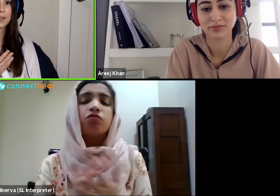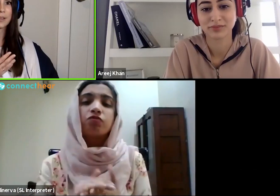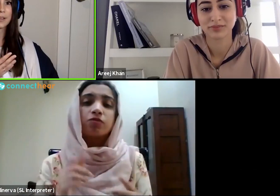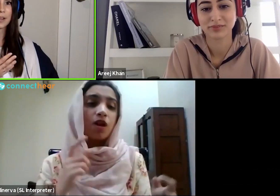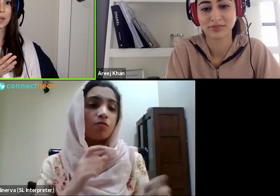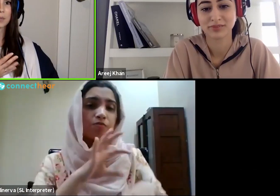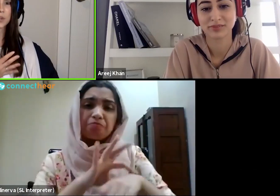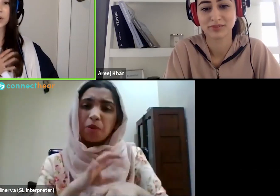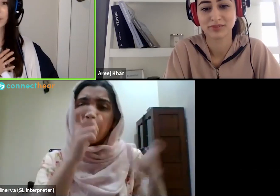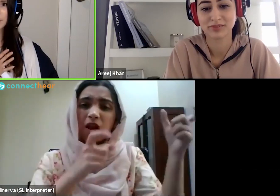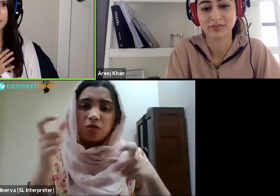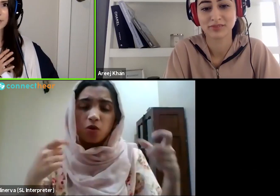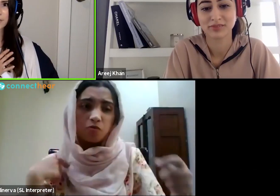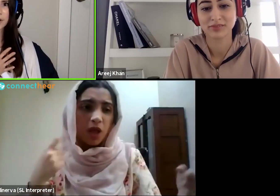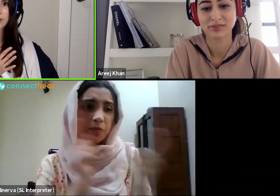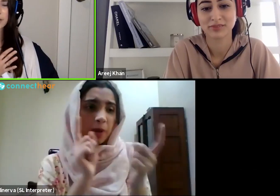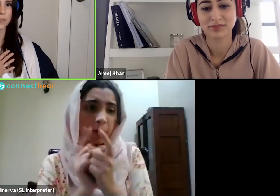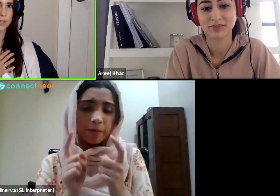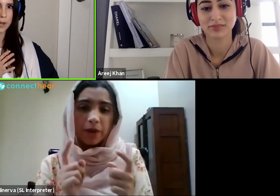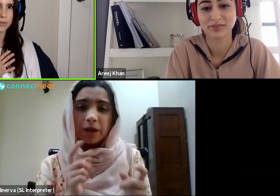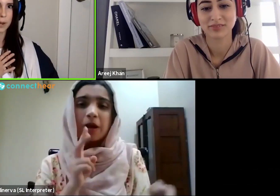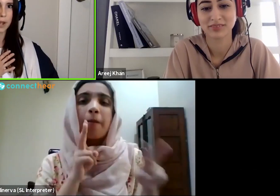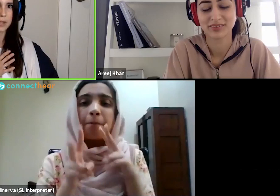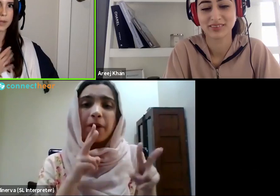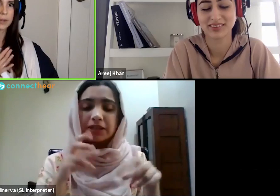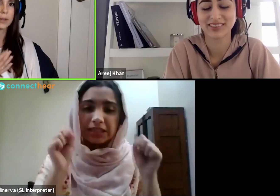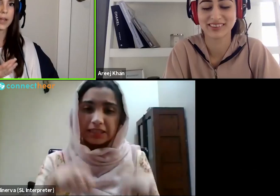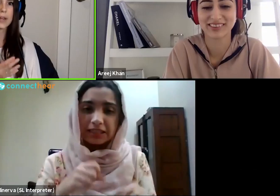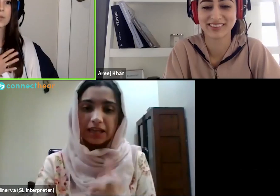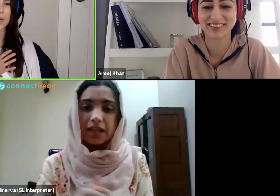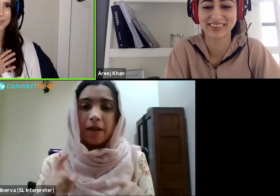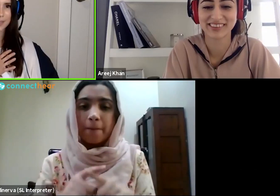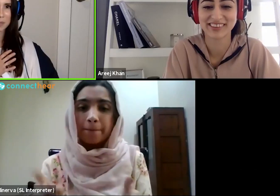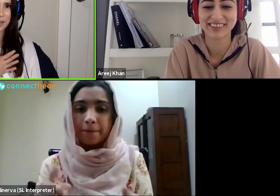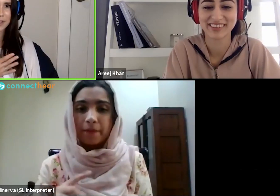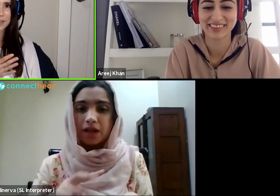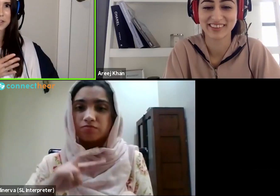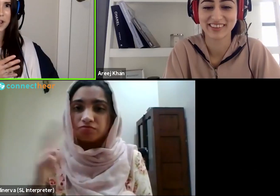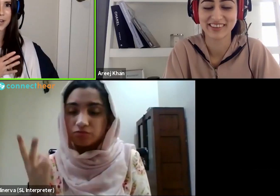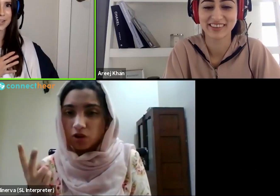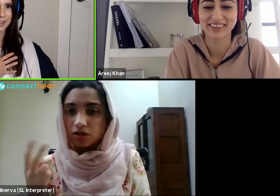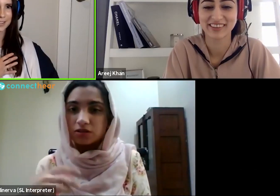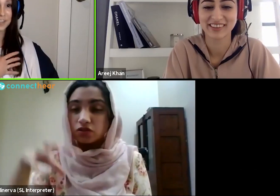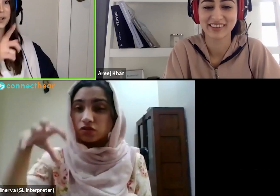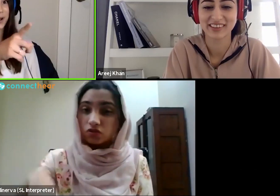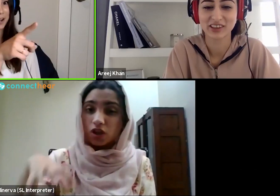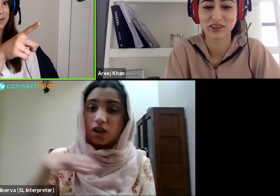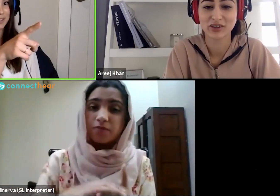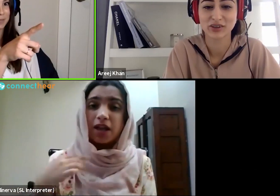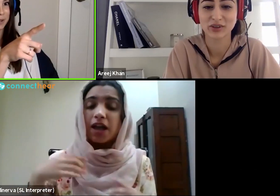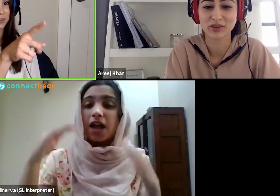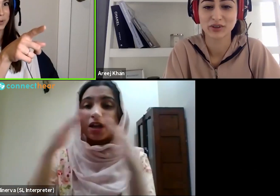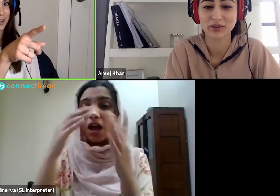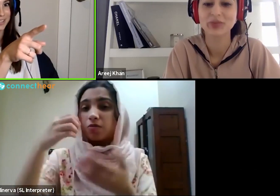I cook in silence for 10 to 15 minutes for my husband. And he respects that because he knows I need that silence. So I